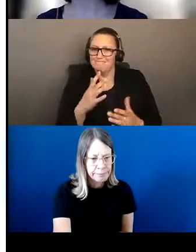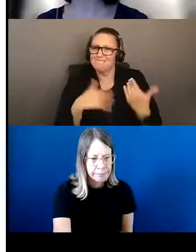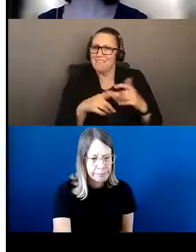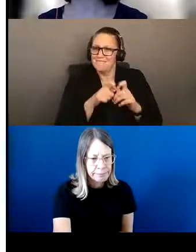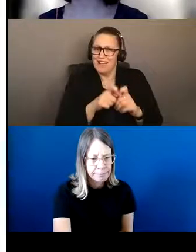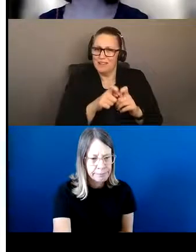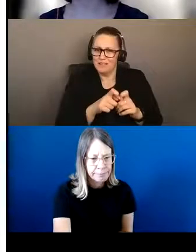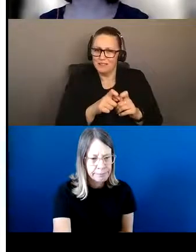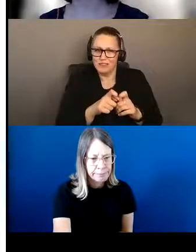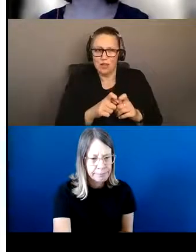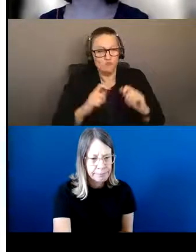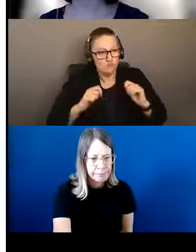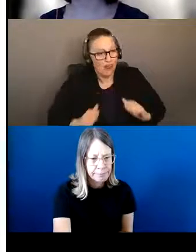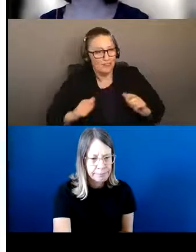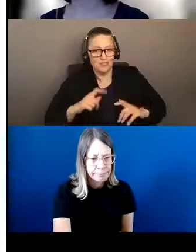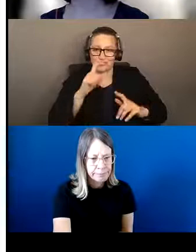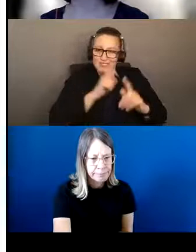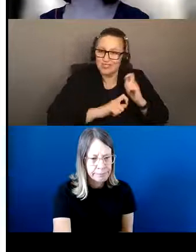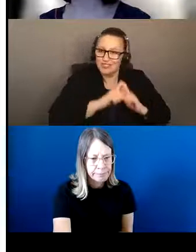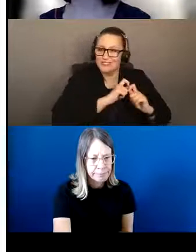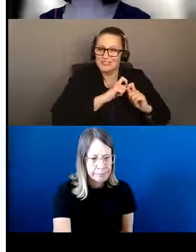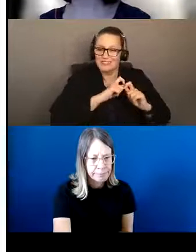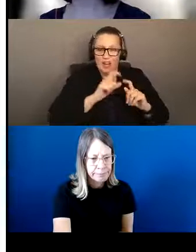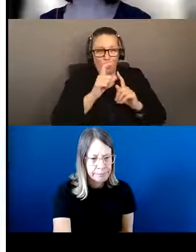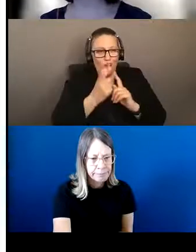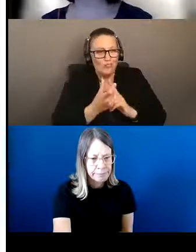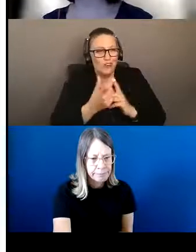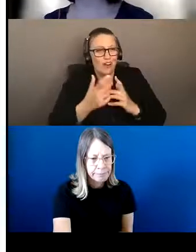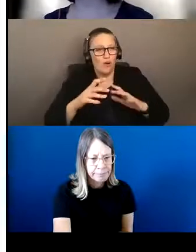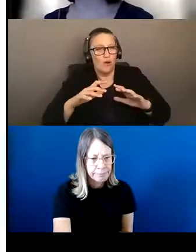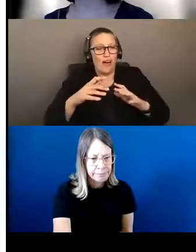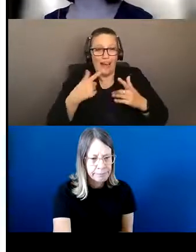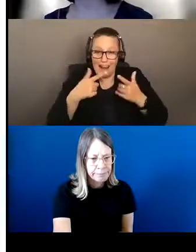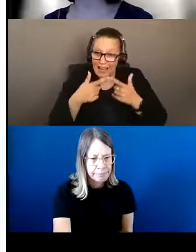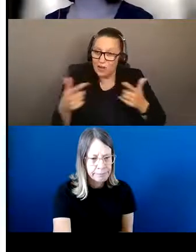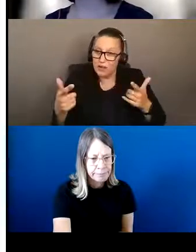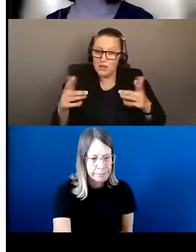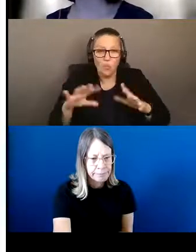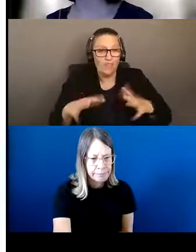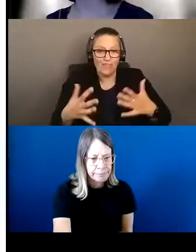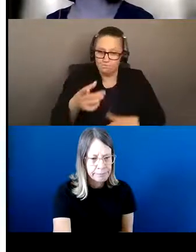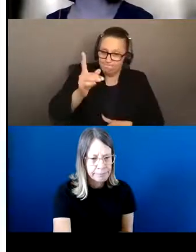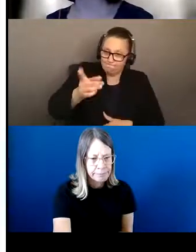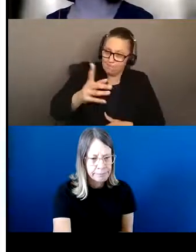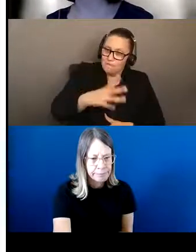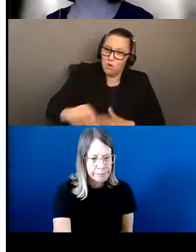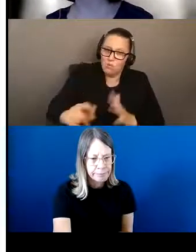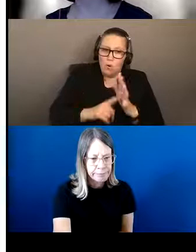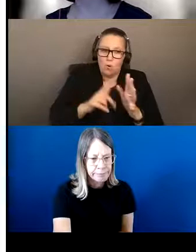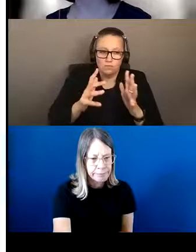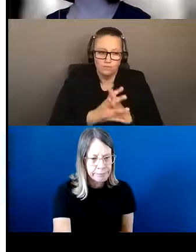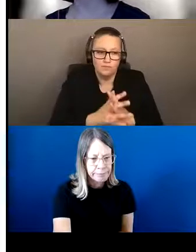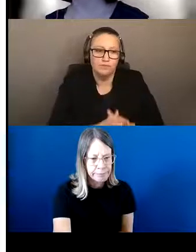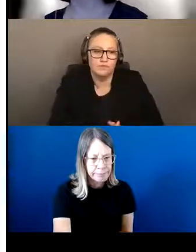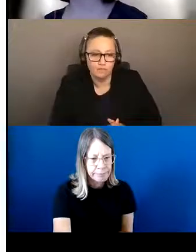within the law free from discrimination. In 2015, a selection of these photographs was exhibited in a solo exhibition